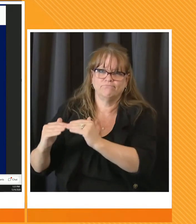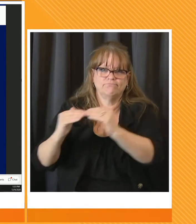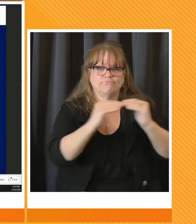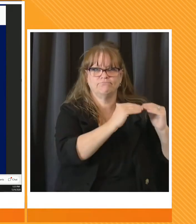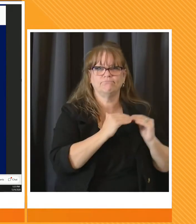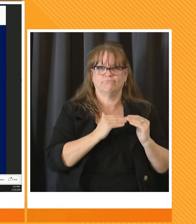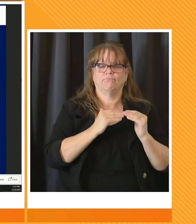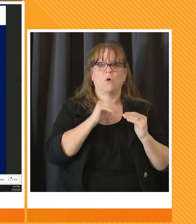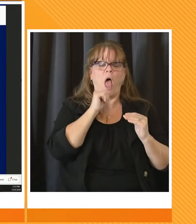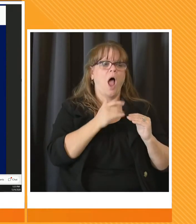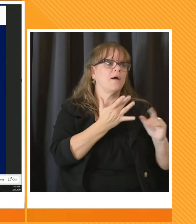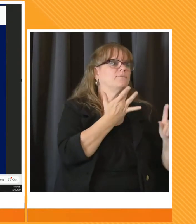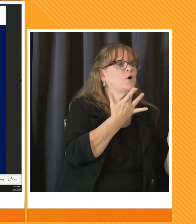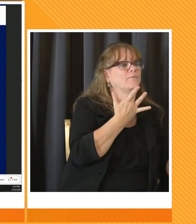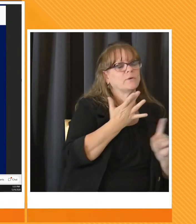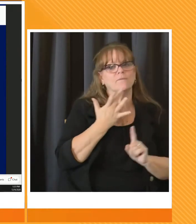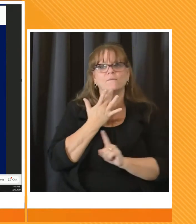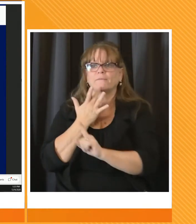slide.